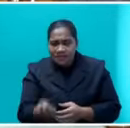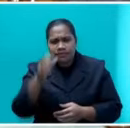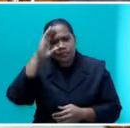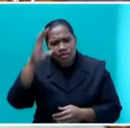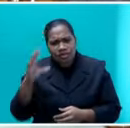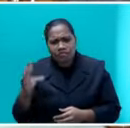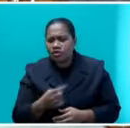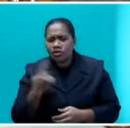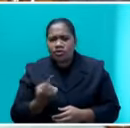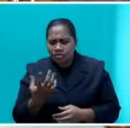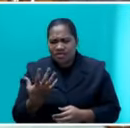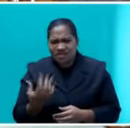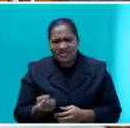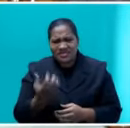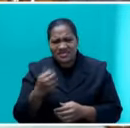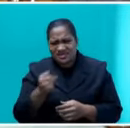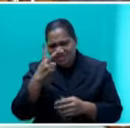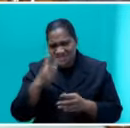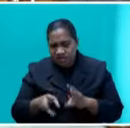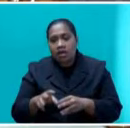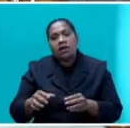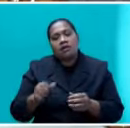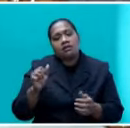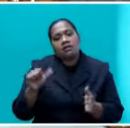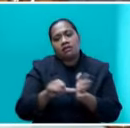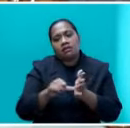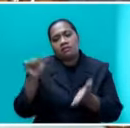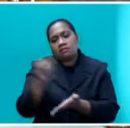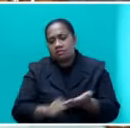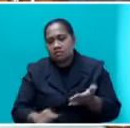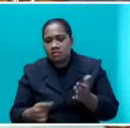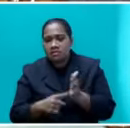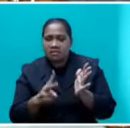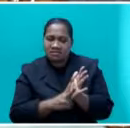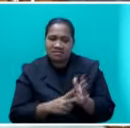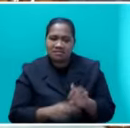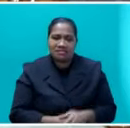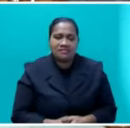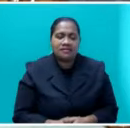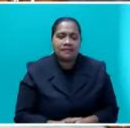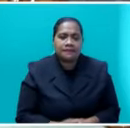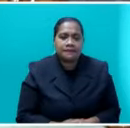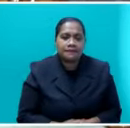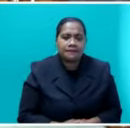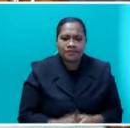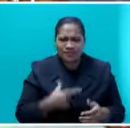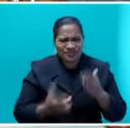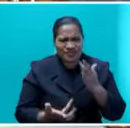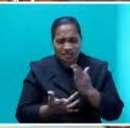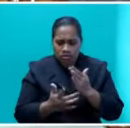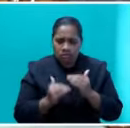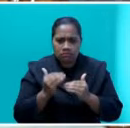will eventually find difficulty in buying television receivers as the technology becomes obsolete. Looking ahead, Mr. Speaker,